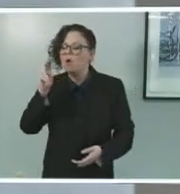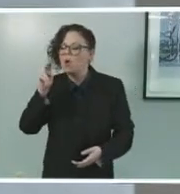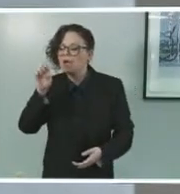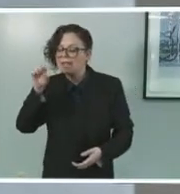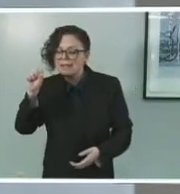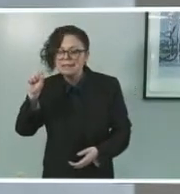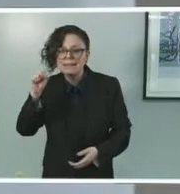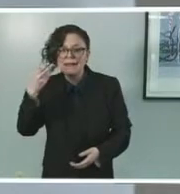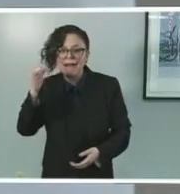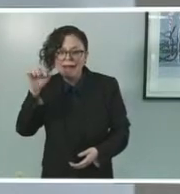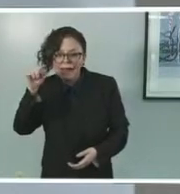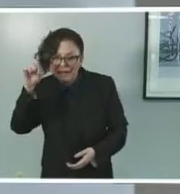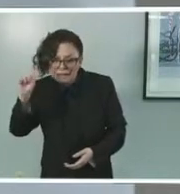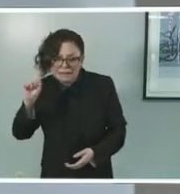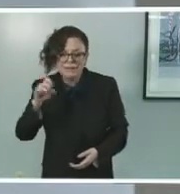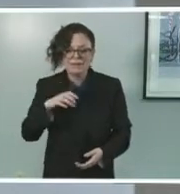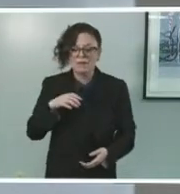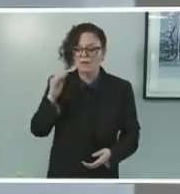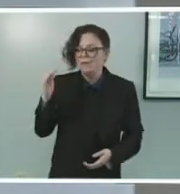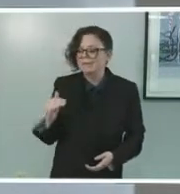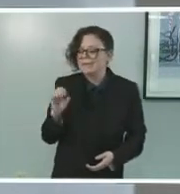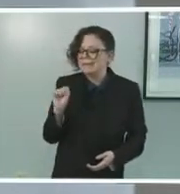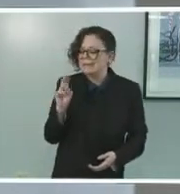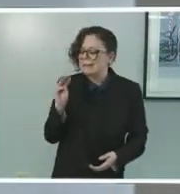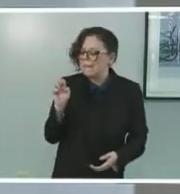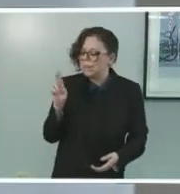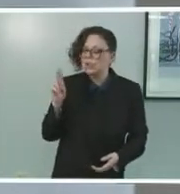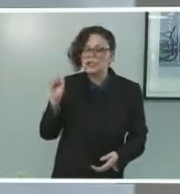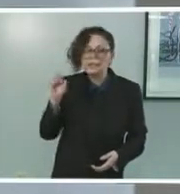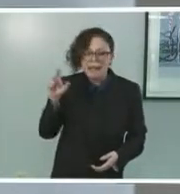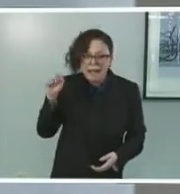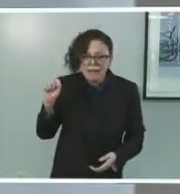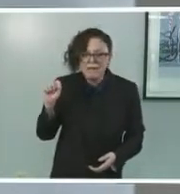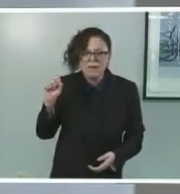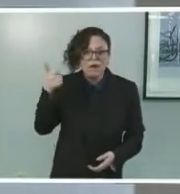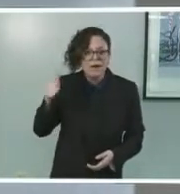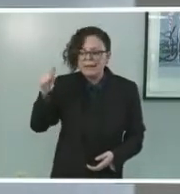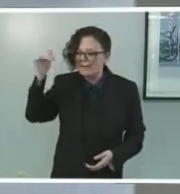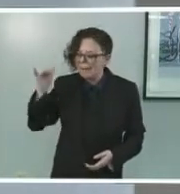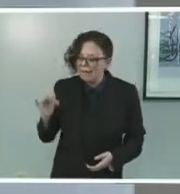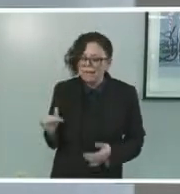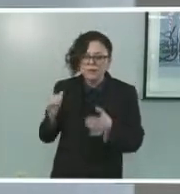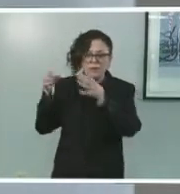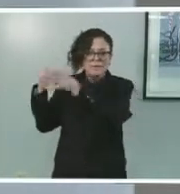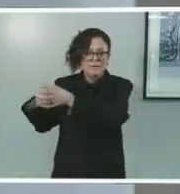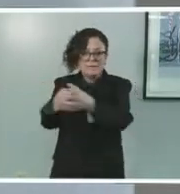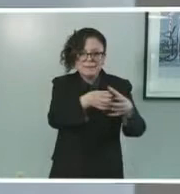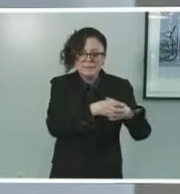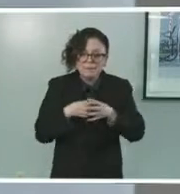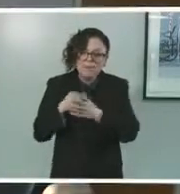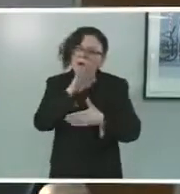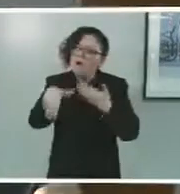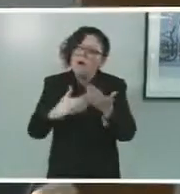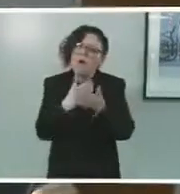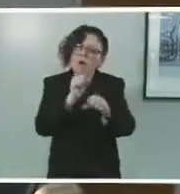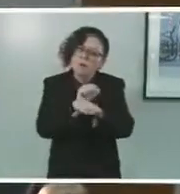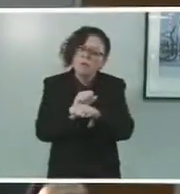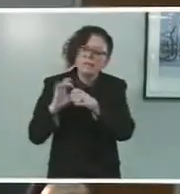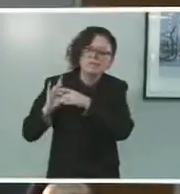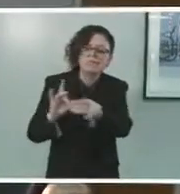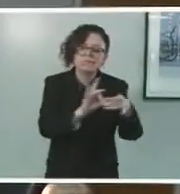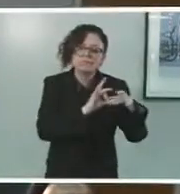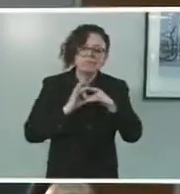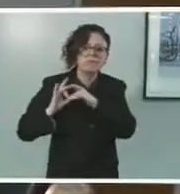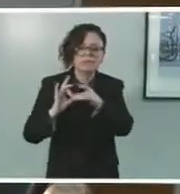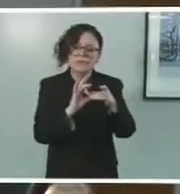smaller municipalities, they're all working to do the same thing and try and reduce the spread of the virus. That's important. So the city of